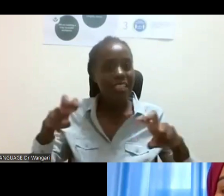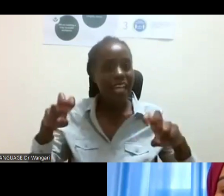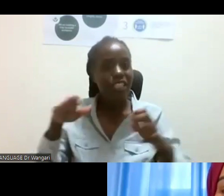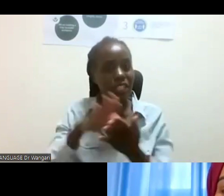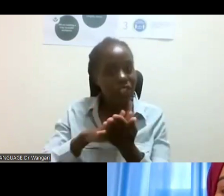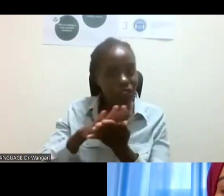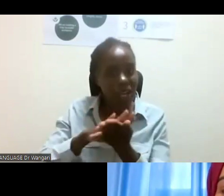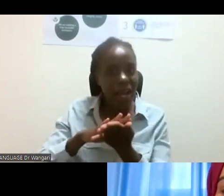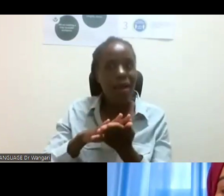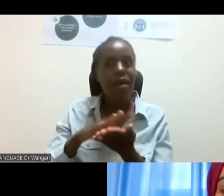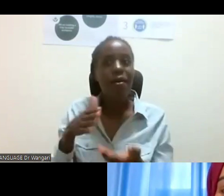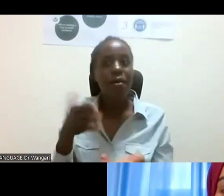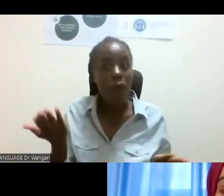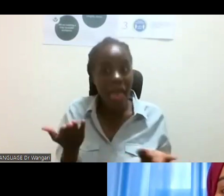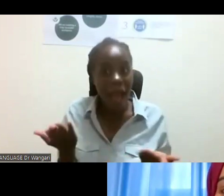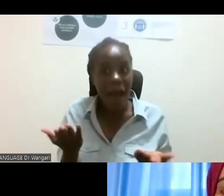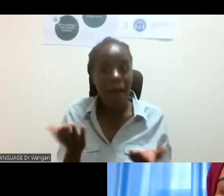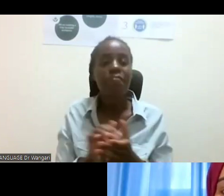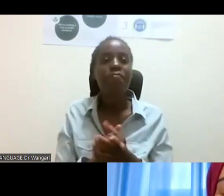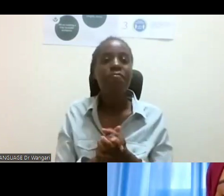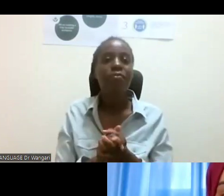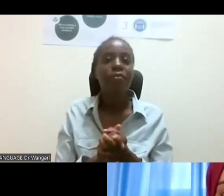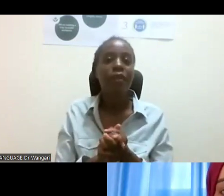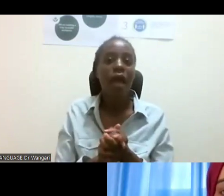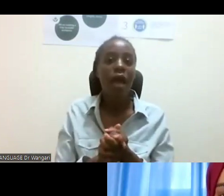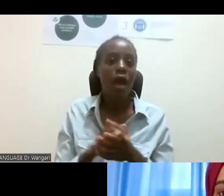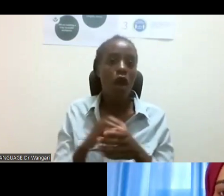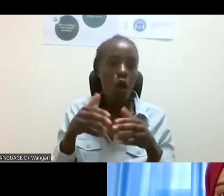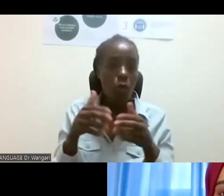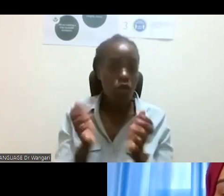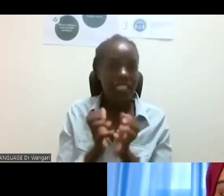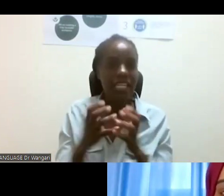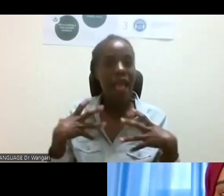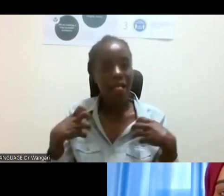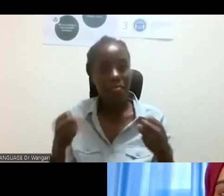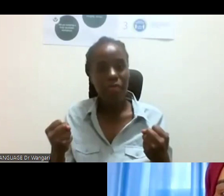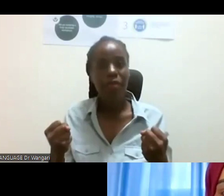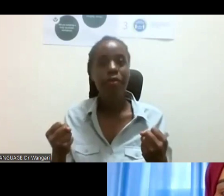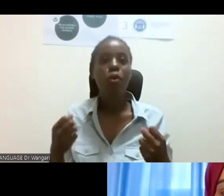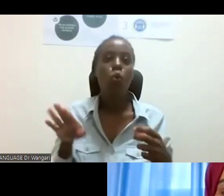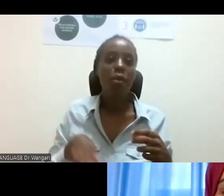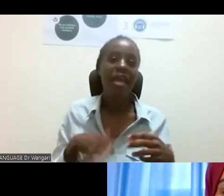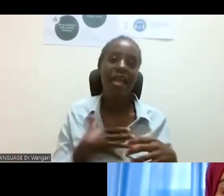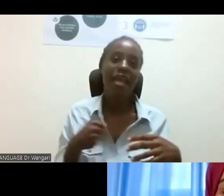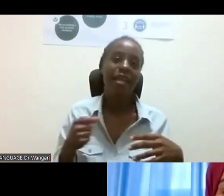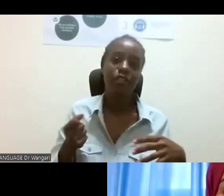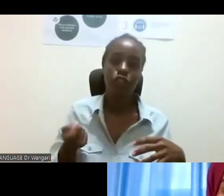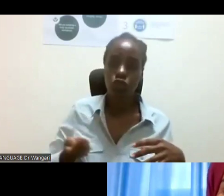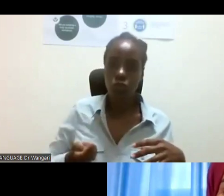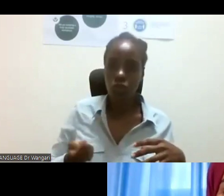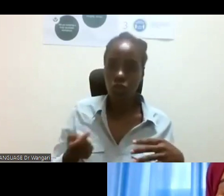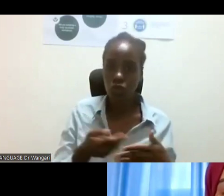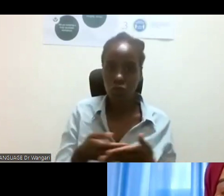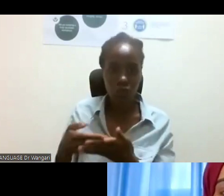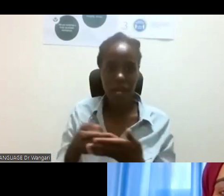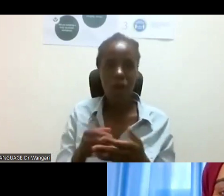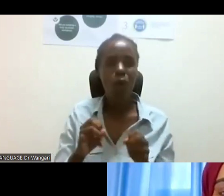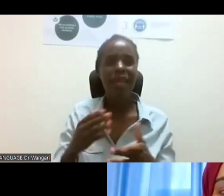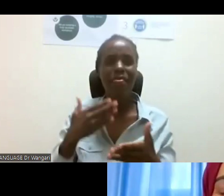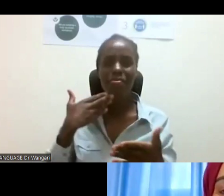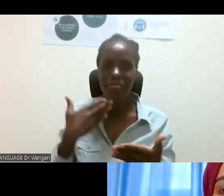rights, and community health. So, Dr. Muna, my first question to you